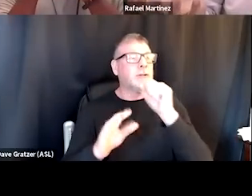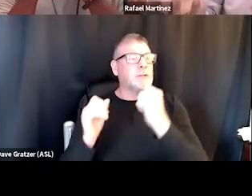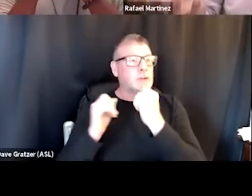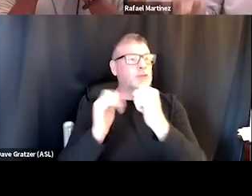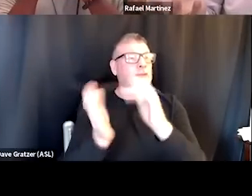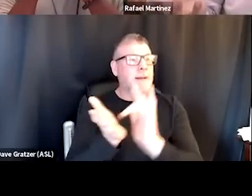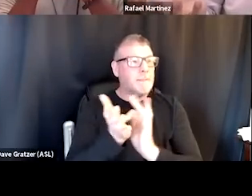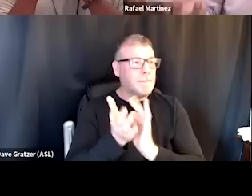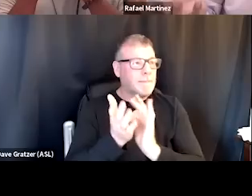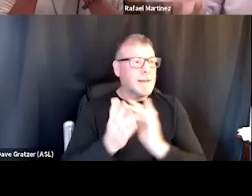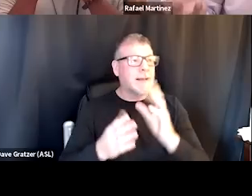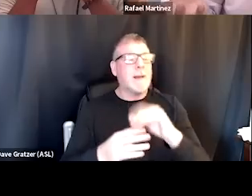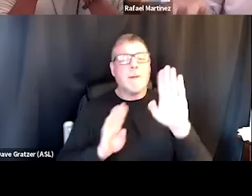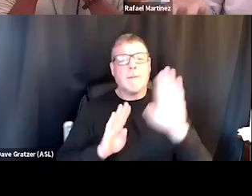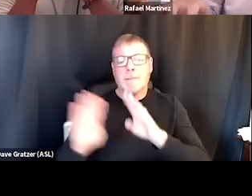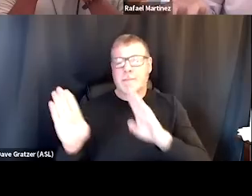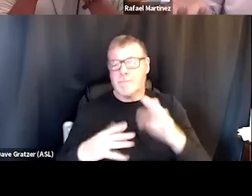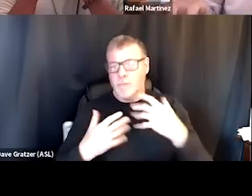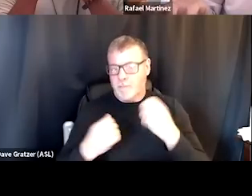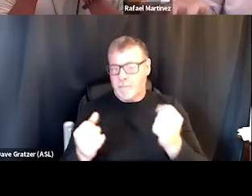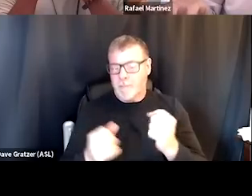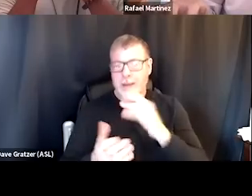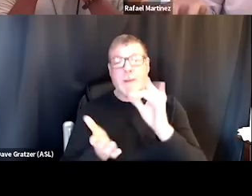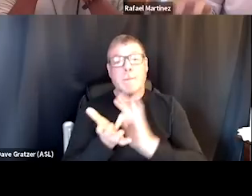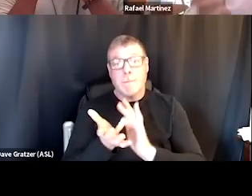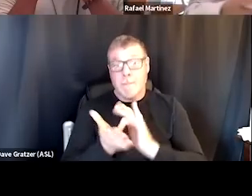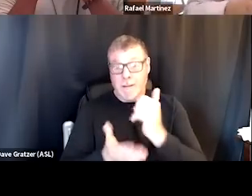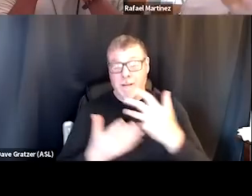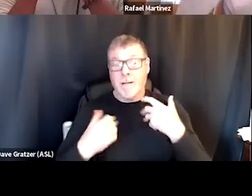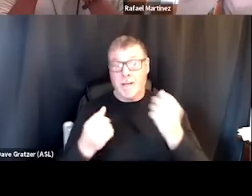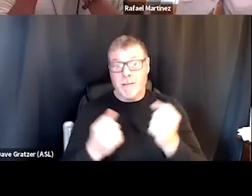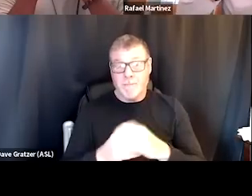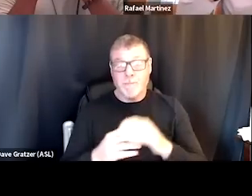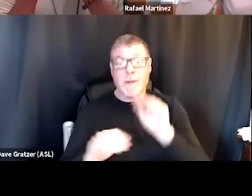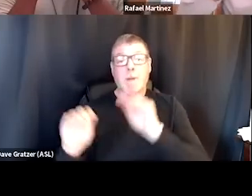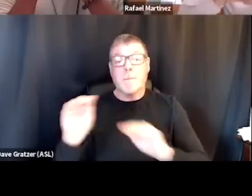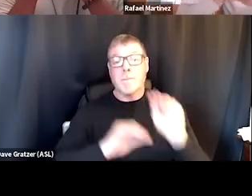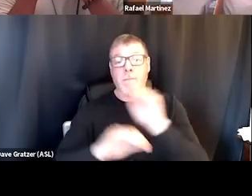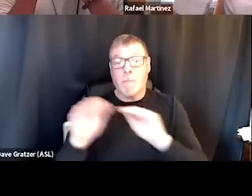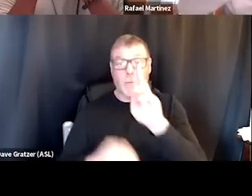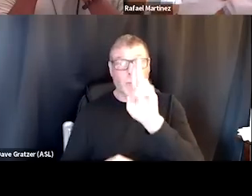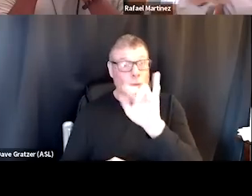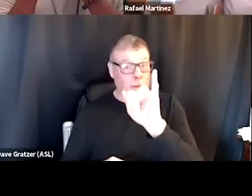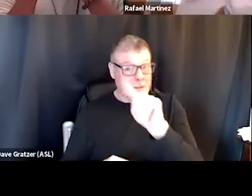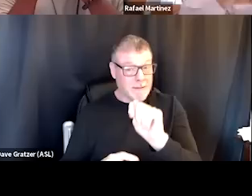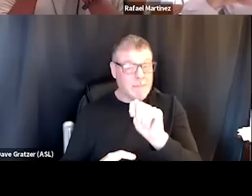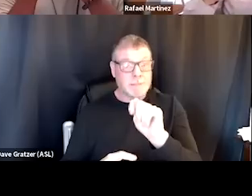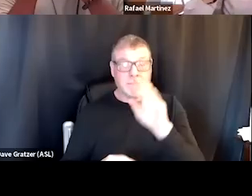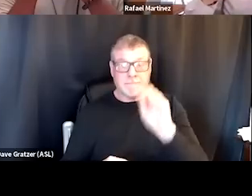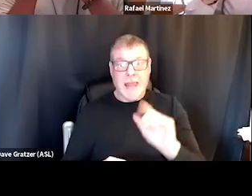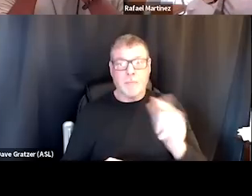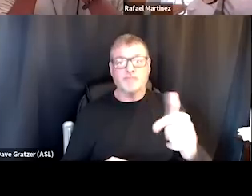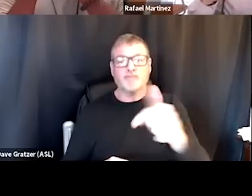medicine, behavioral health, and medical health. We have medical mobile units that can move